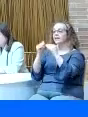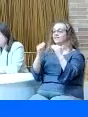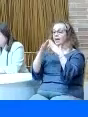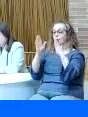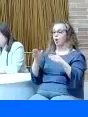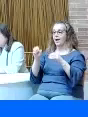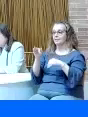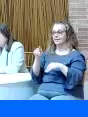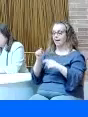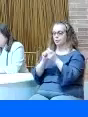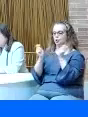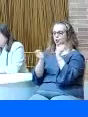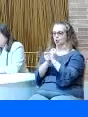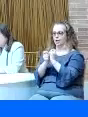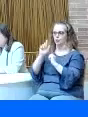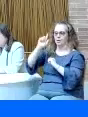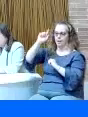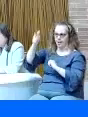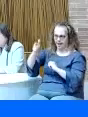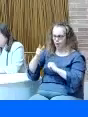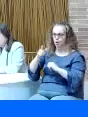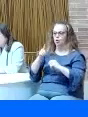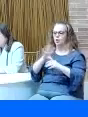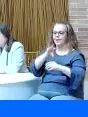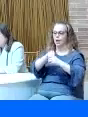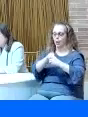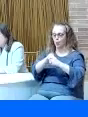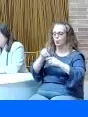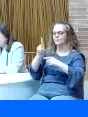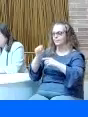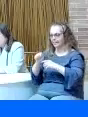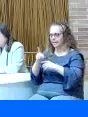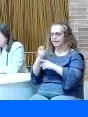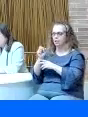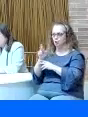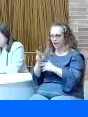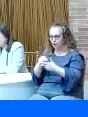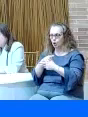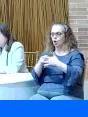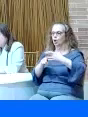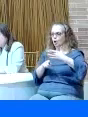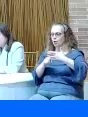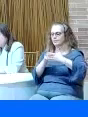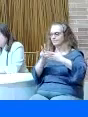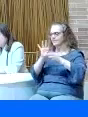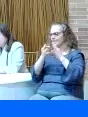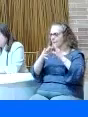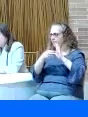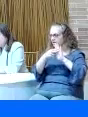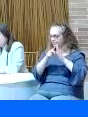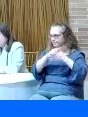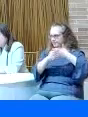our telephones stop selling in our neighborhood click up stop blockbusting in our neighborhood click up you know